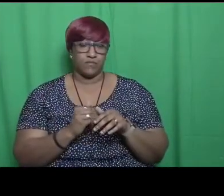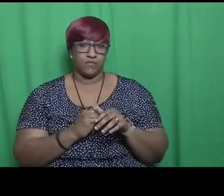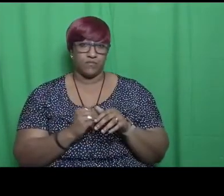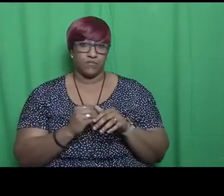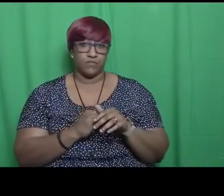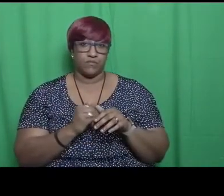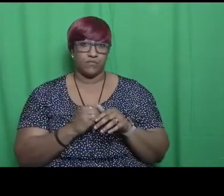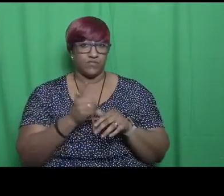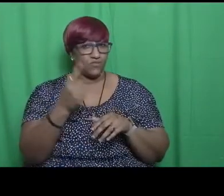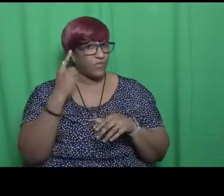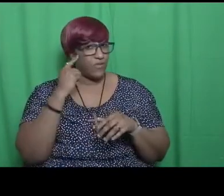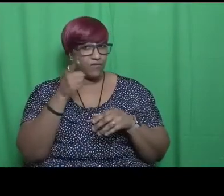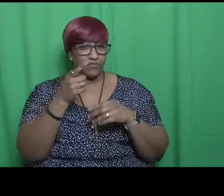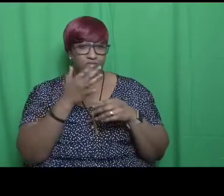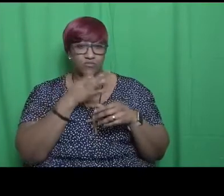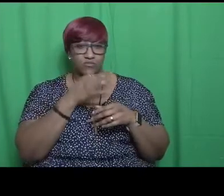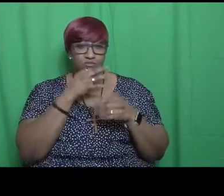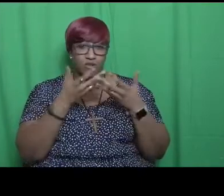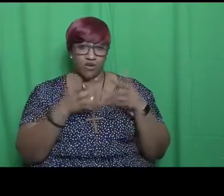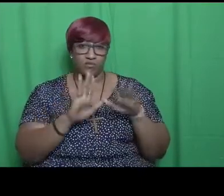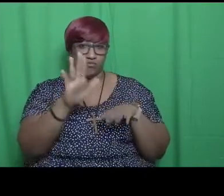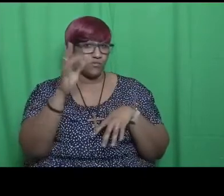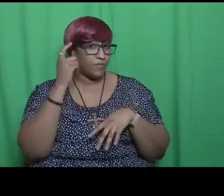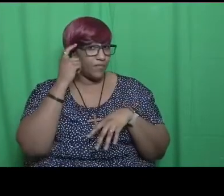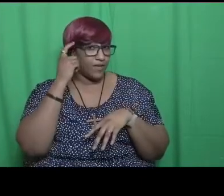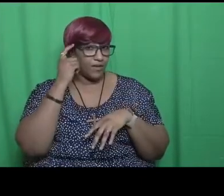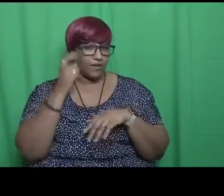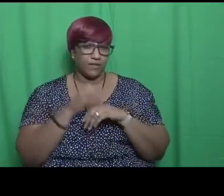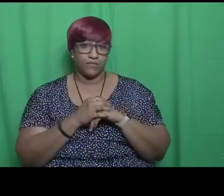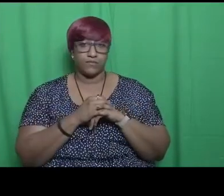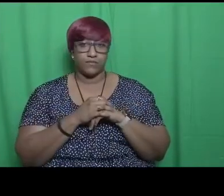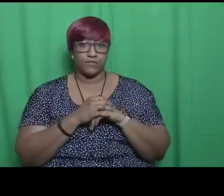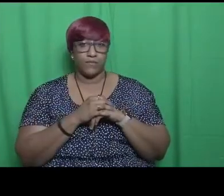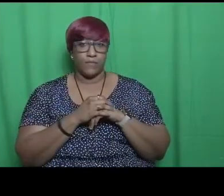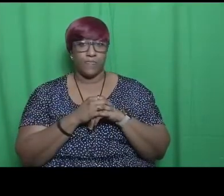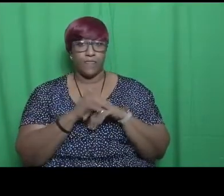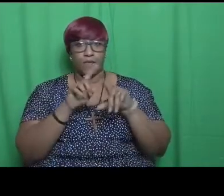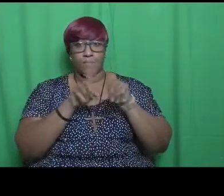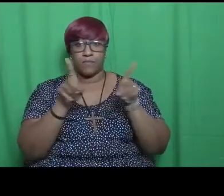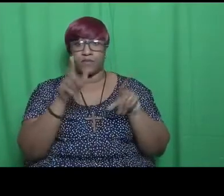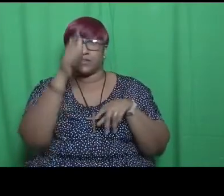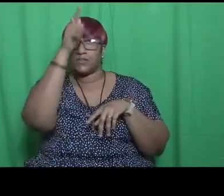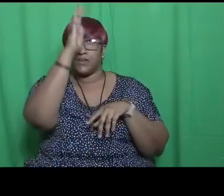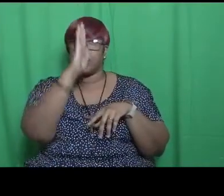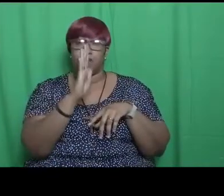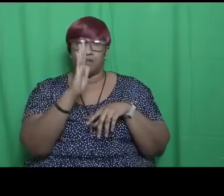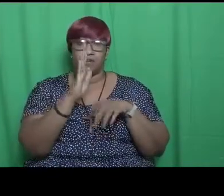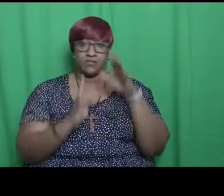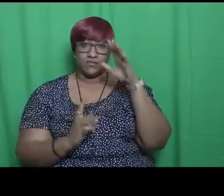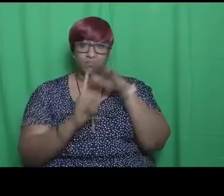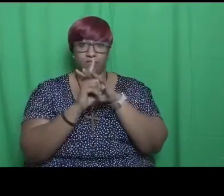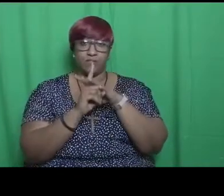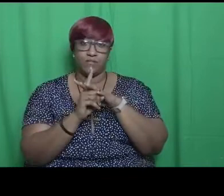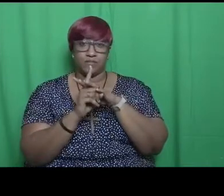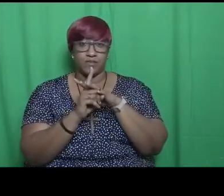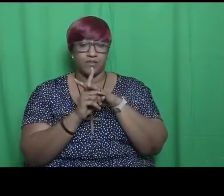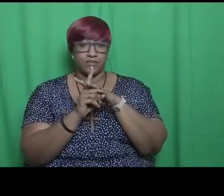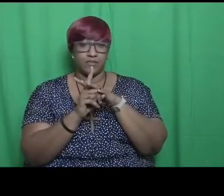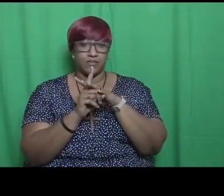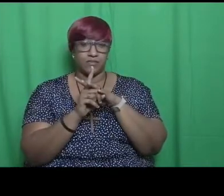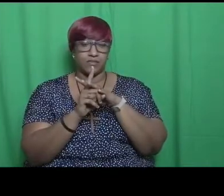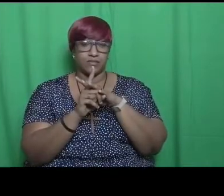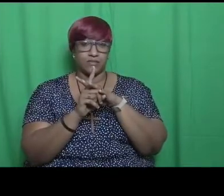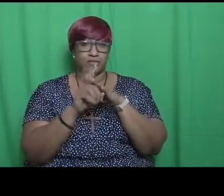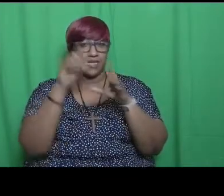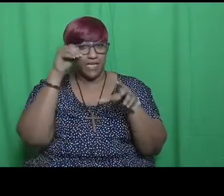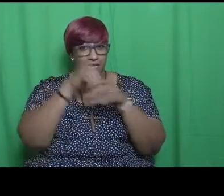And you thought you about to lose your mind. But God shows up